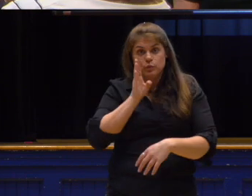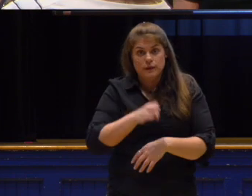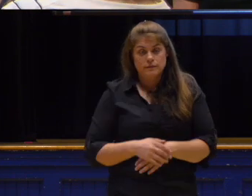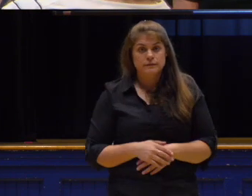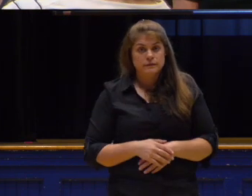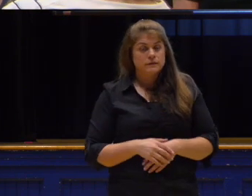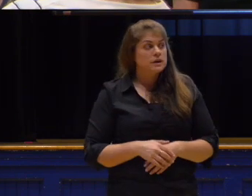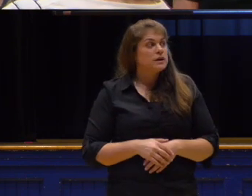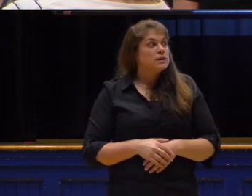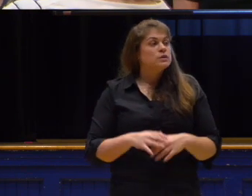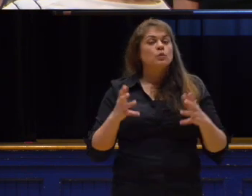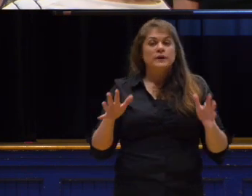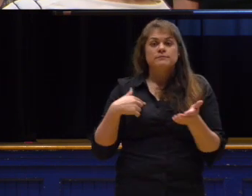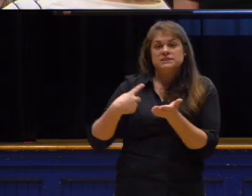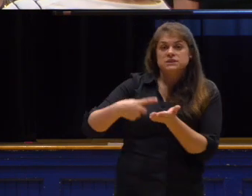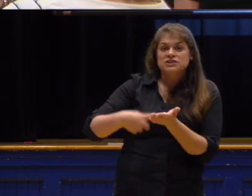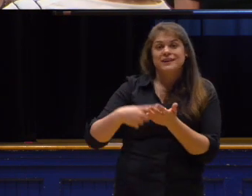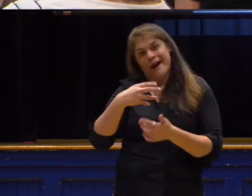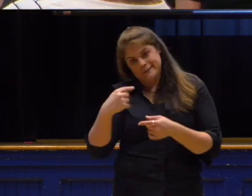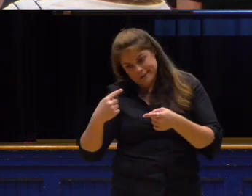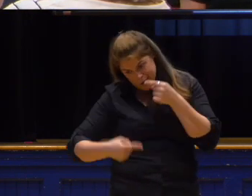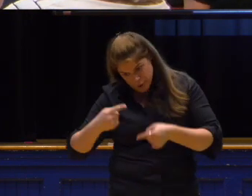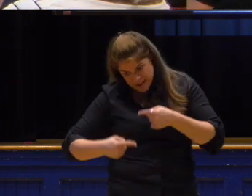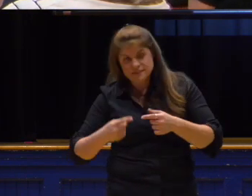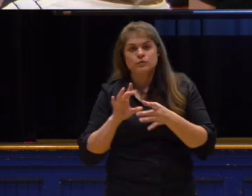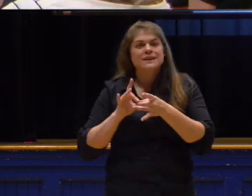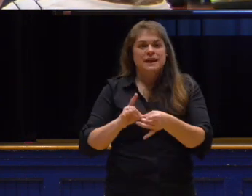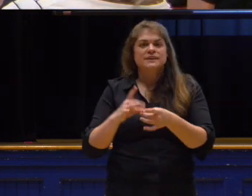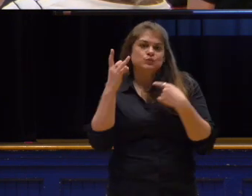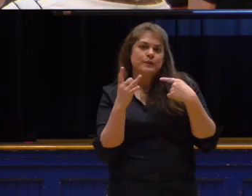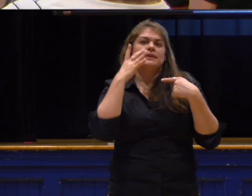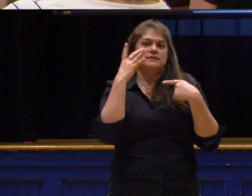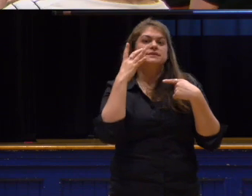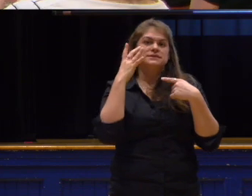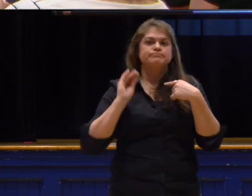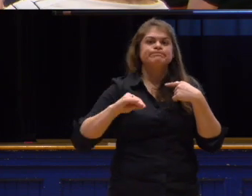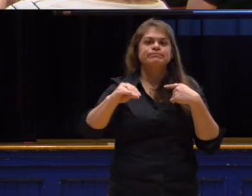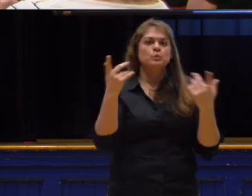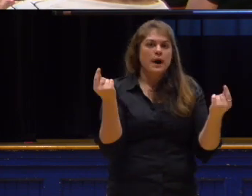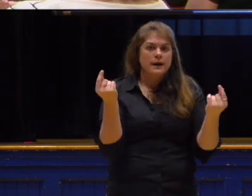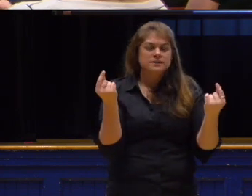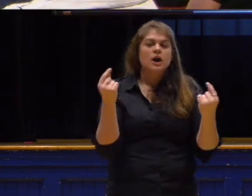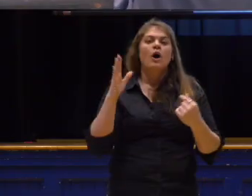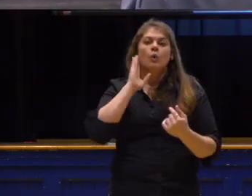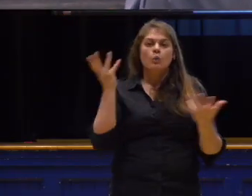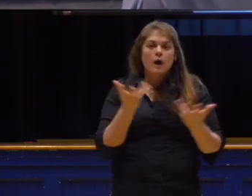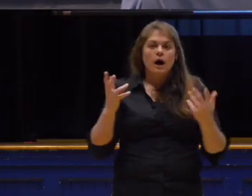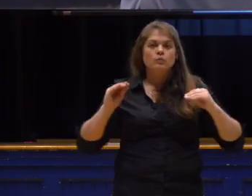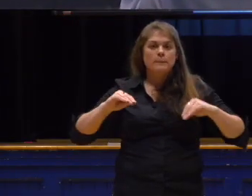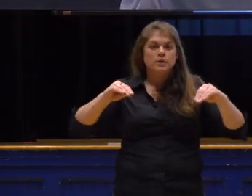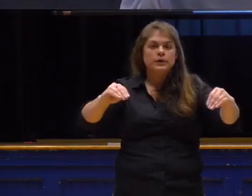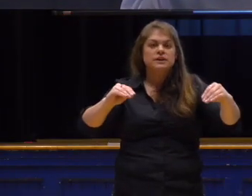We have been having discussions / arguments with regard to the lighting. The lighting that is going